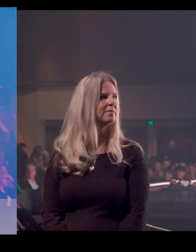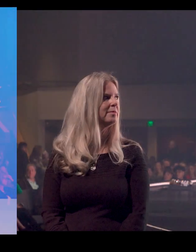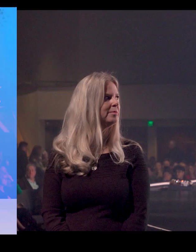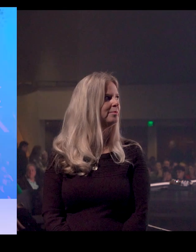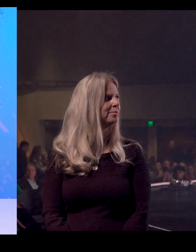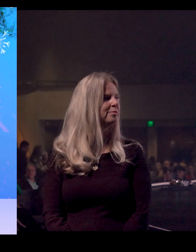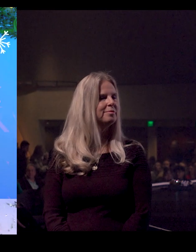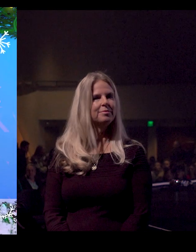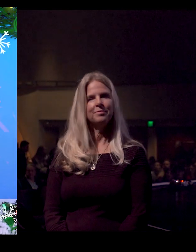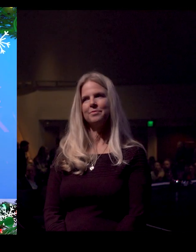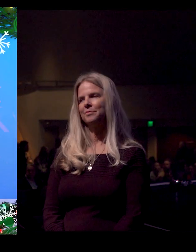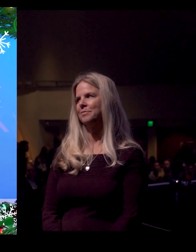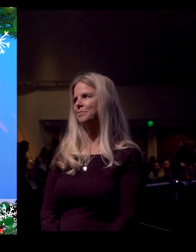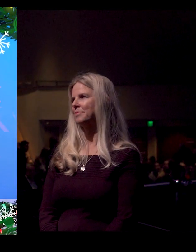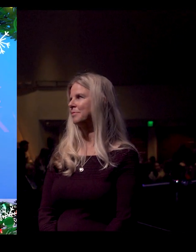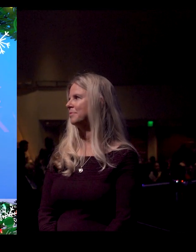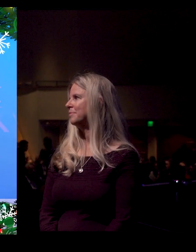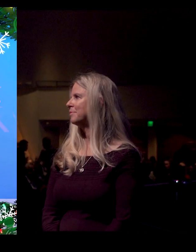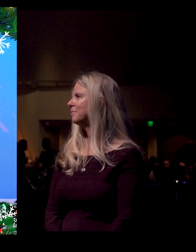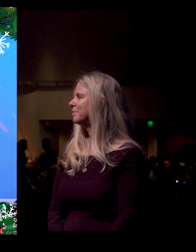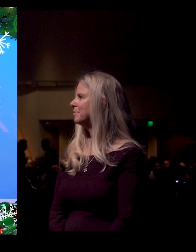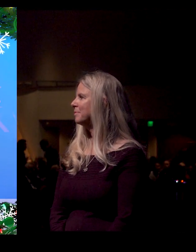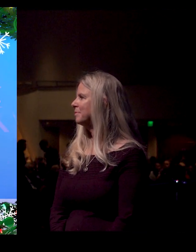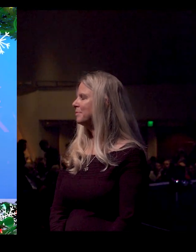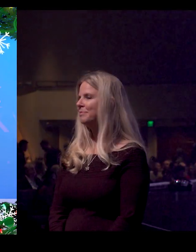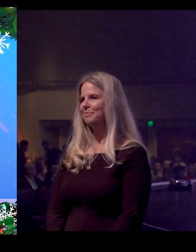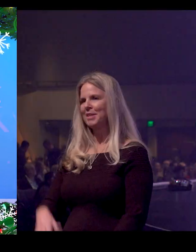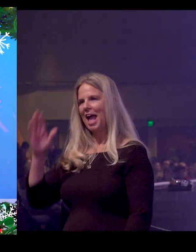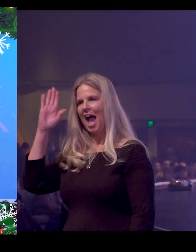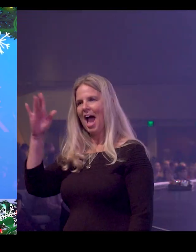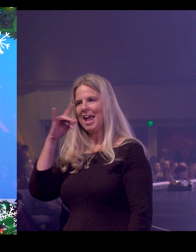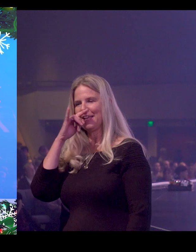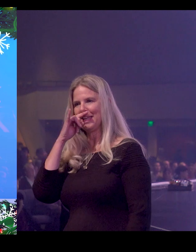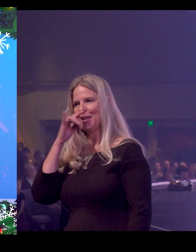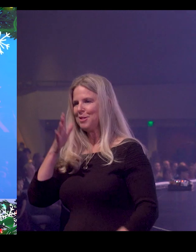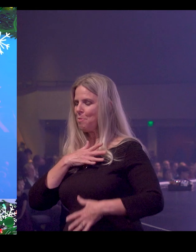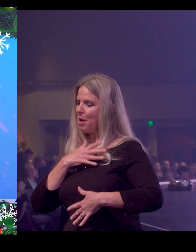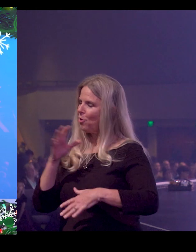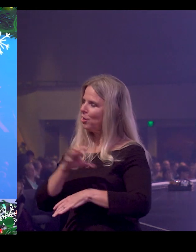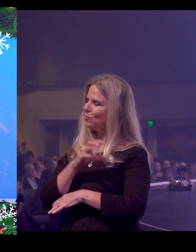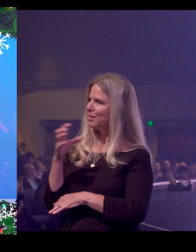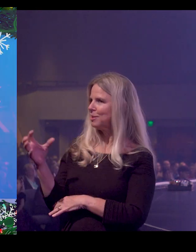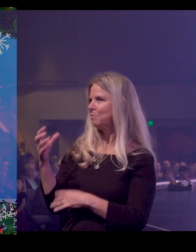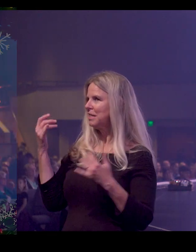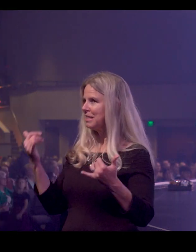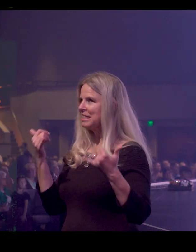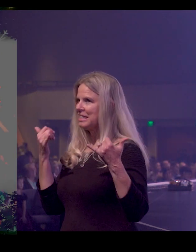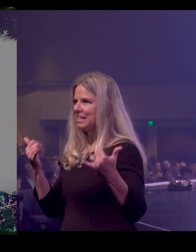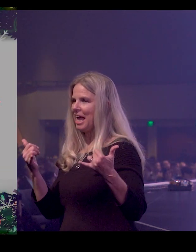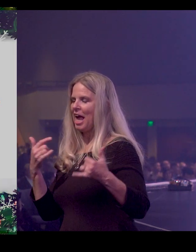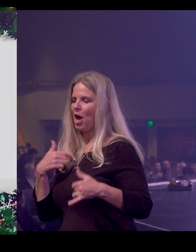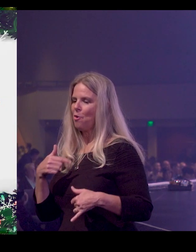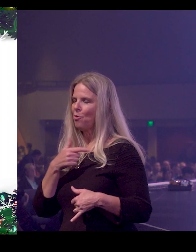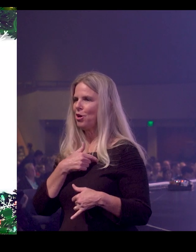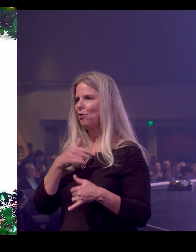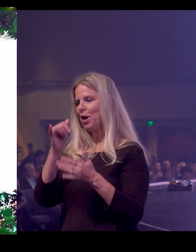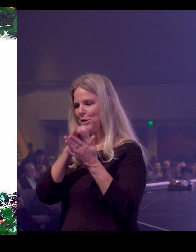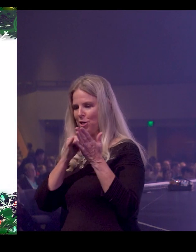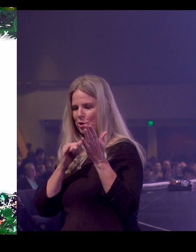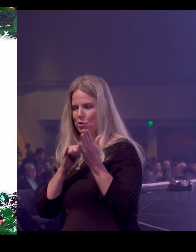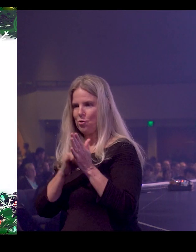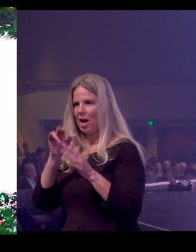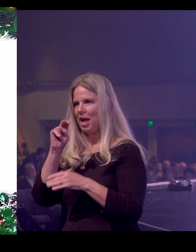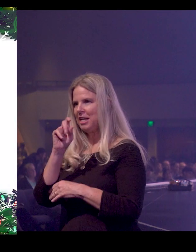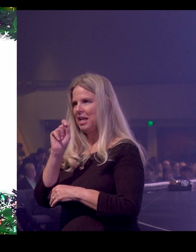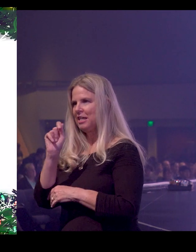Hi kids, and Merry Christmas. Today, we are going to draw the nativity scene together. So you got a little bag, go ahead and